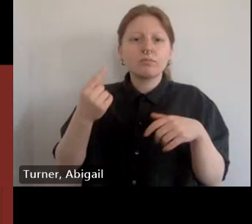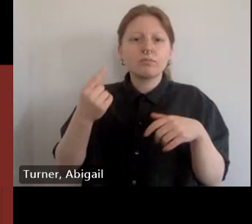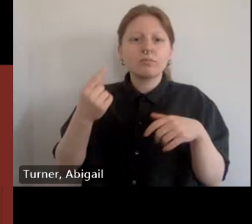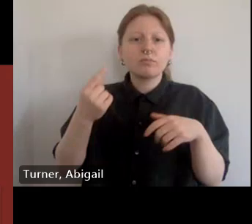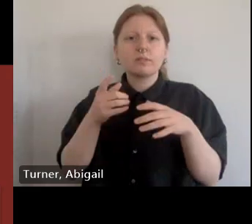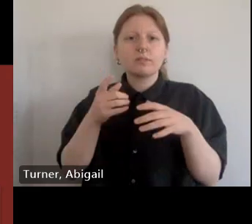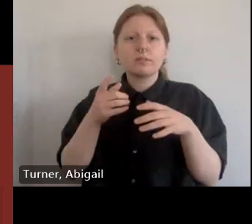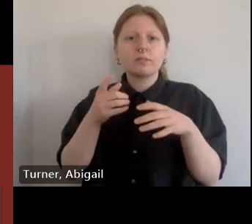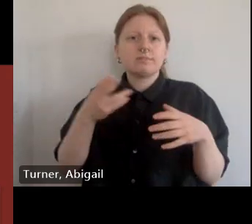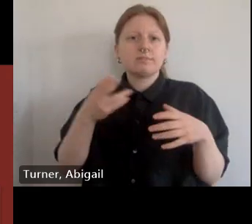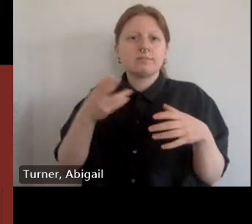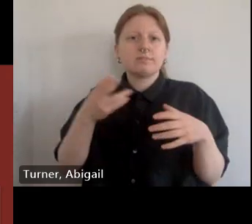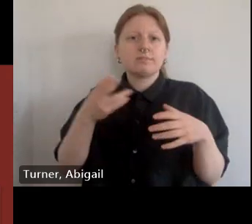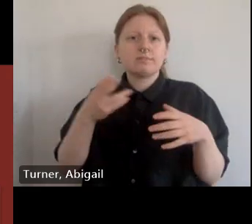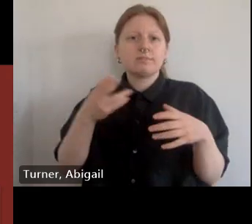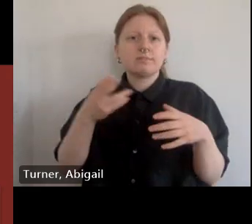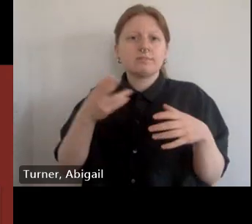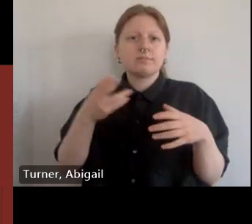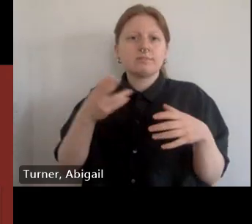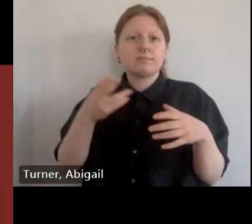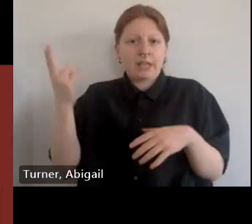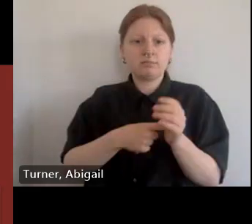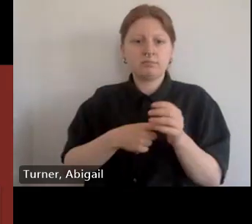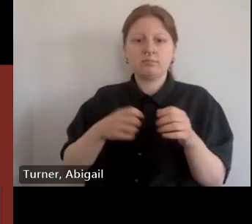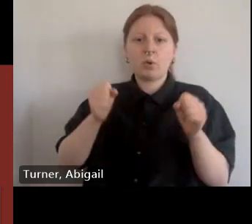CBF occupies.